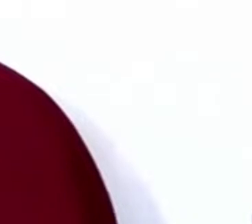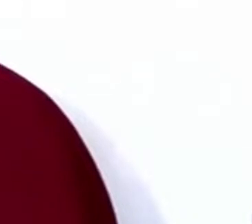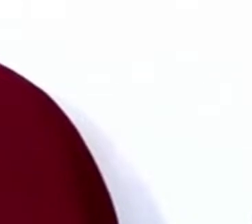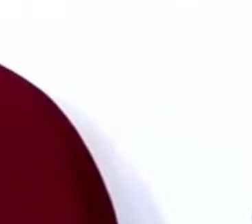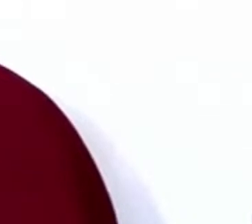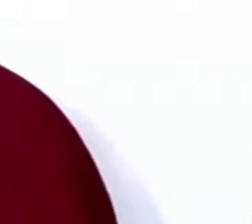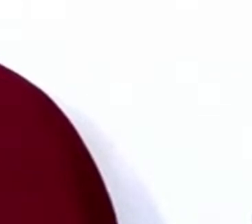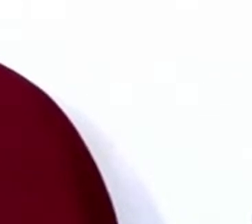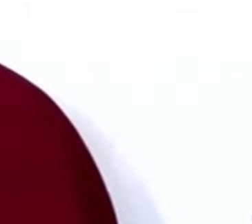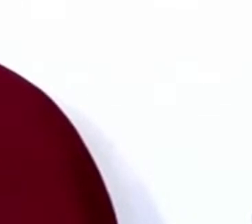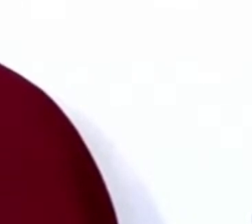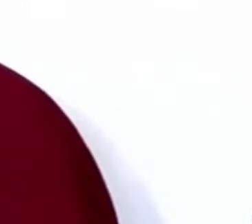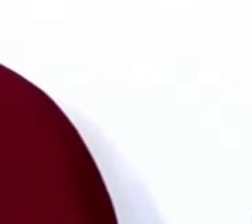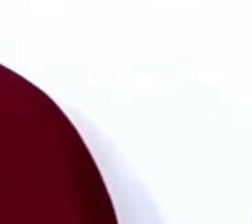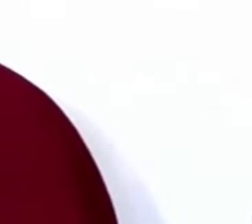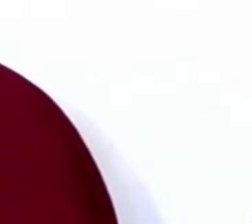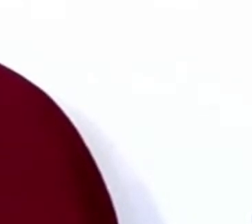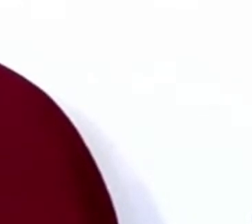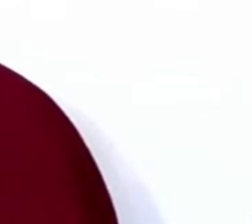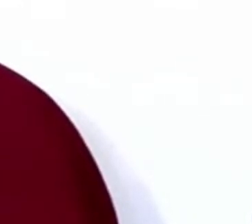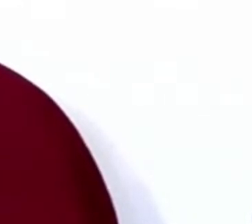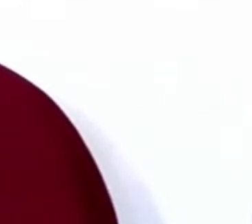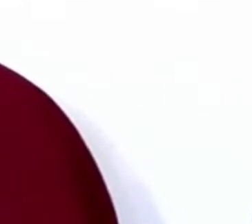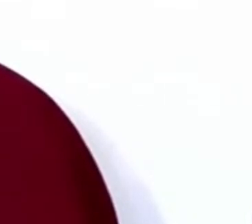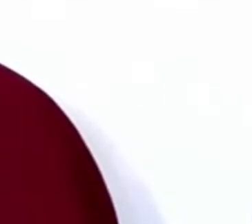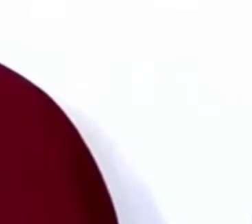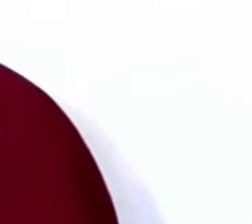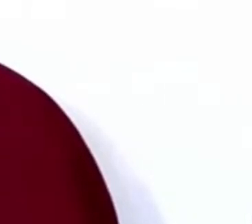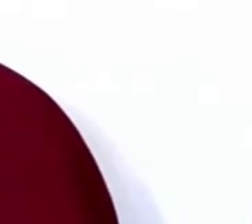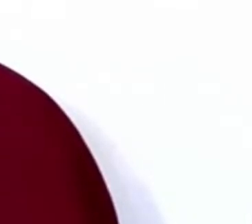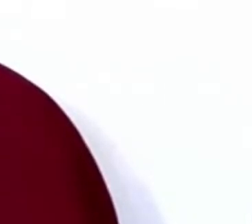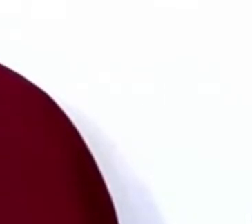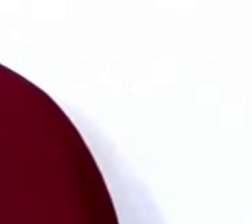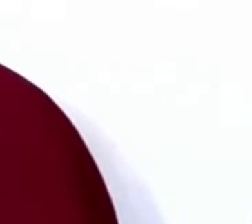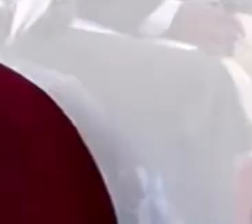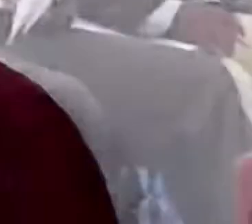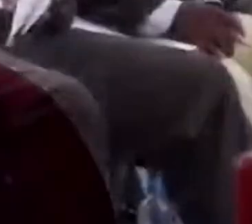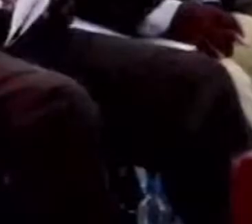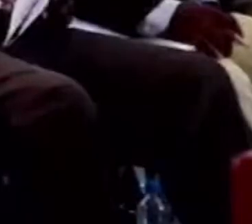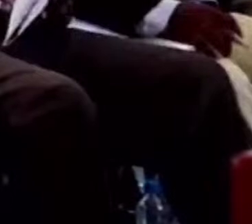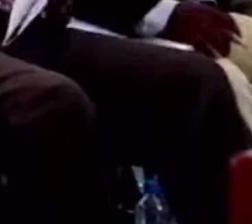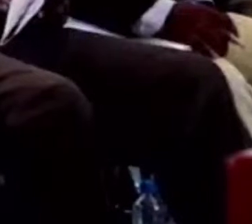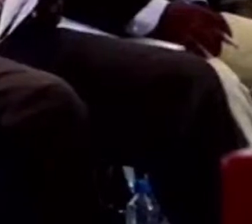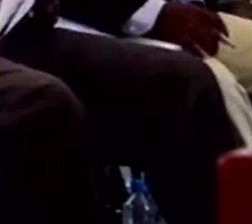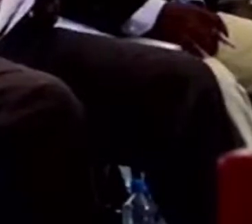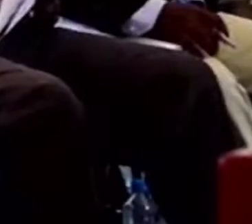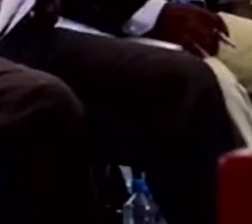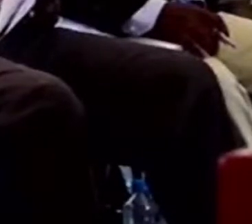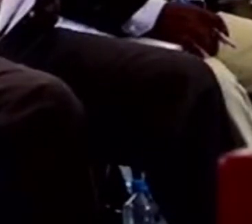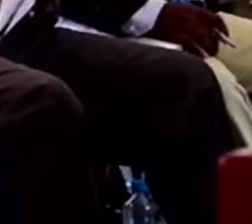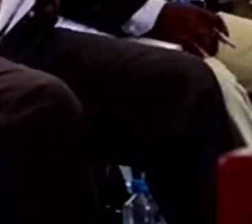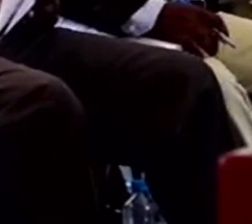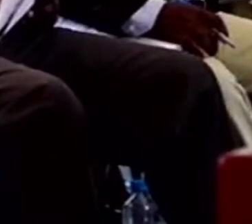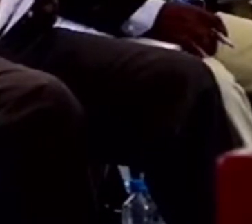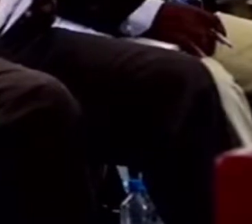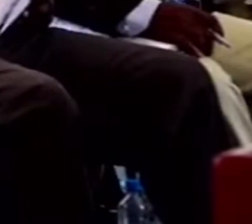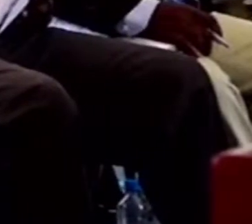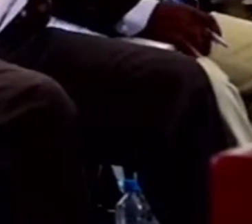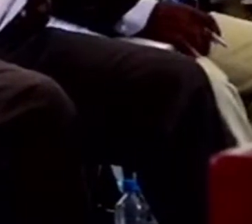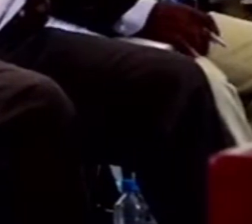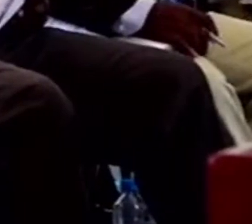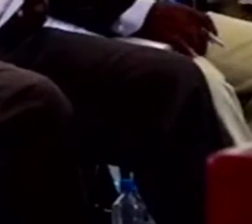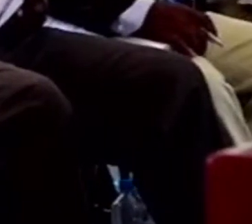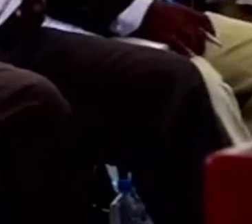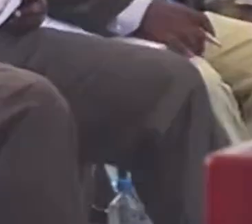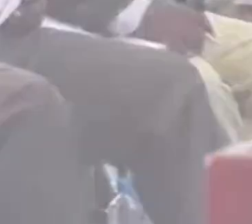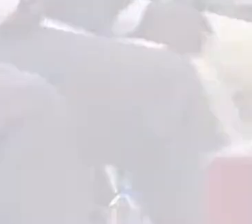Clerk of the Parliamentary Research Department, in her welcoming remarks, encouraged participants to fully participate in the